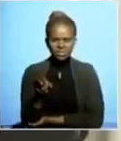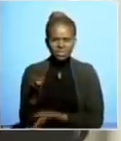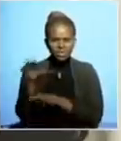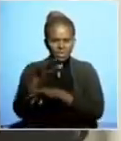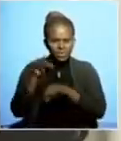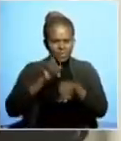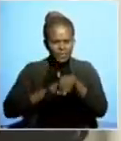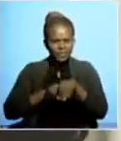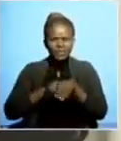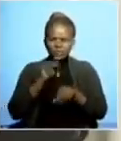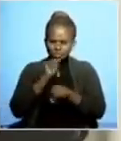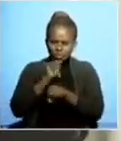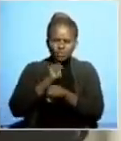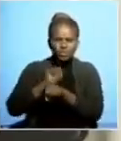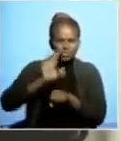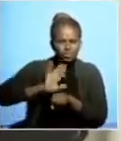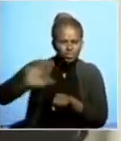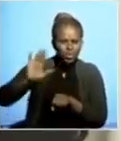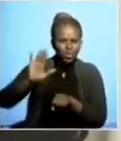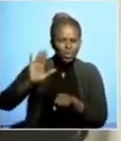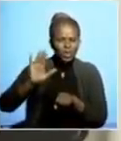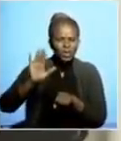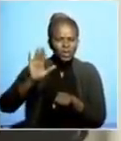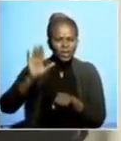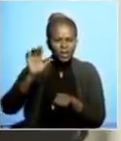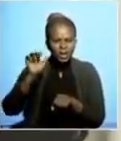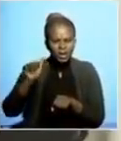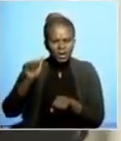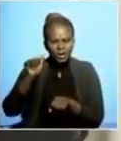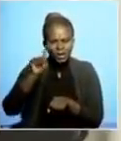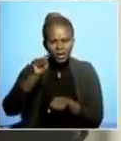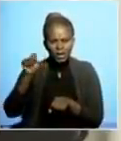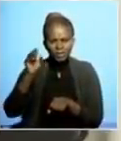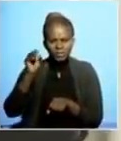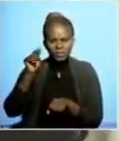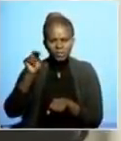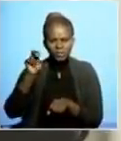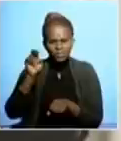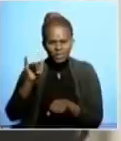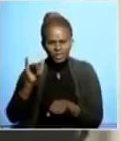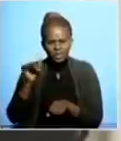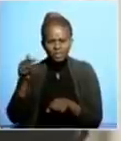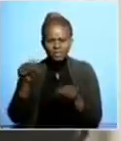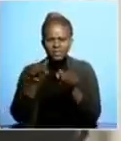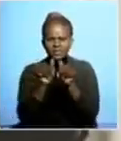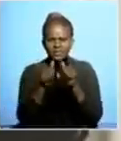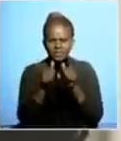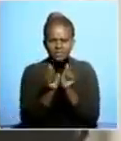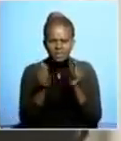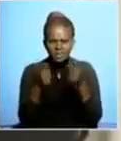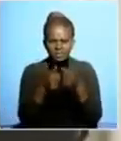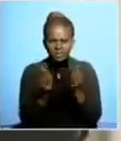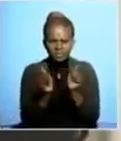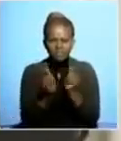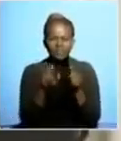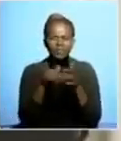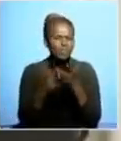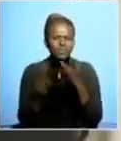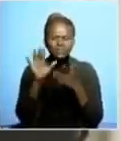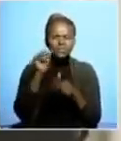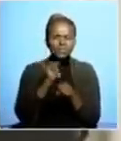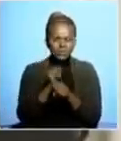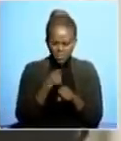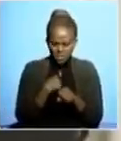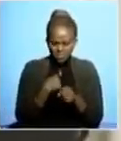What is the job of the attorney general? What's the job of the minister of justice? Is to protect citizens. You expect me to be afraid